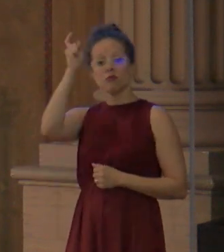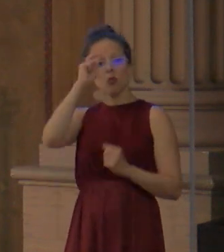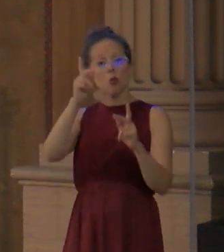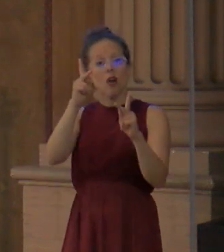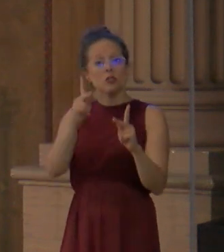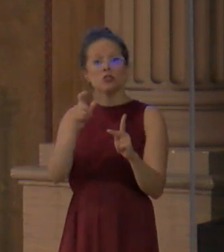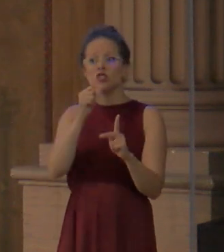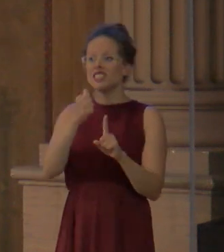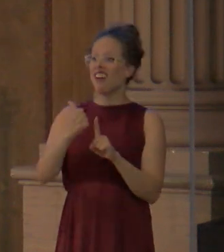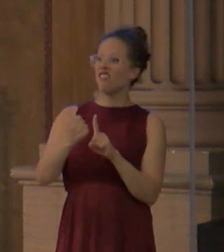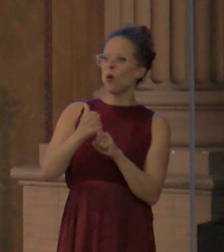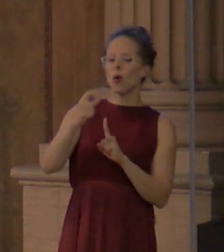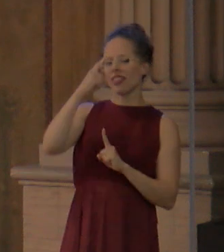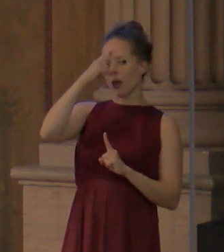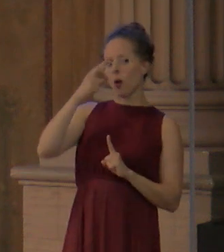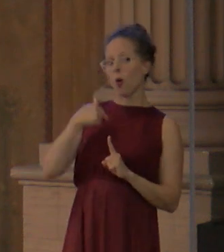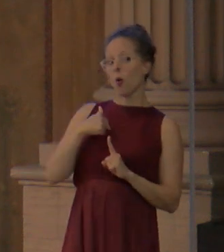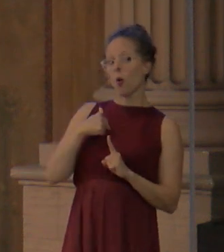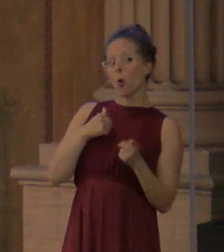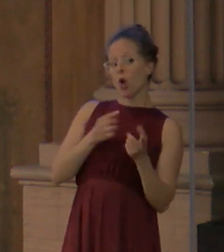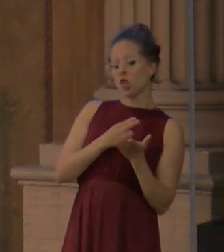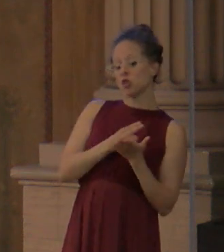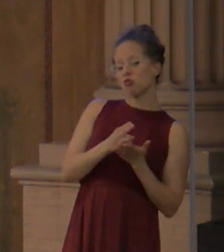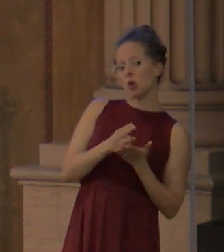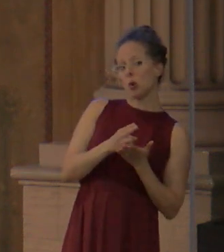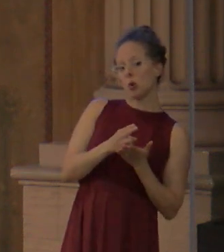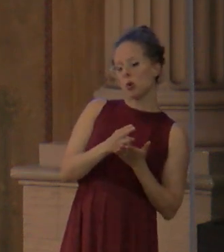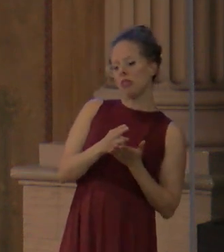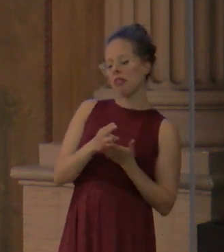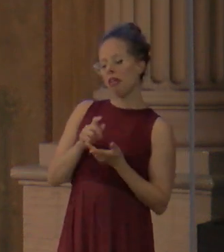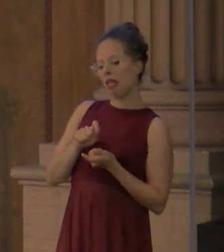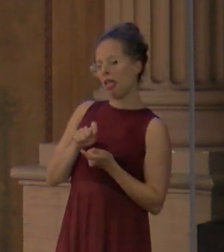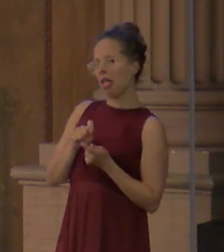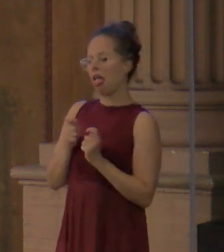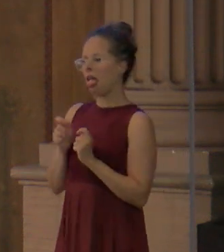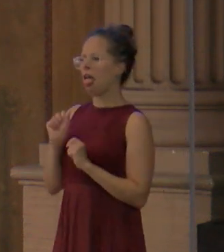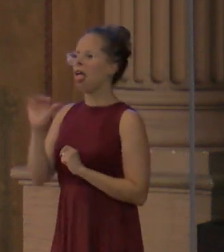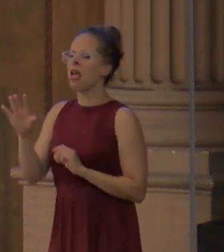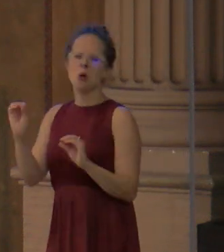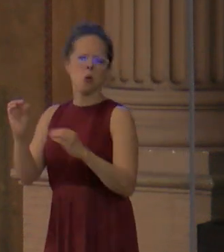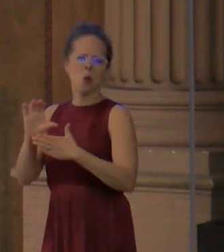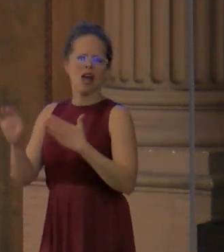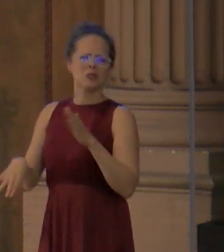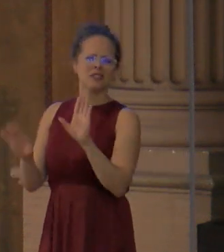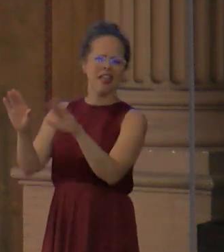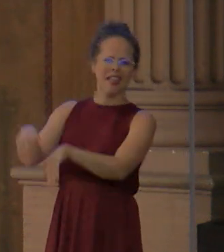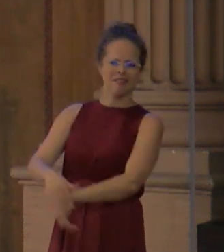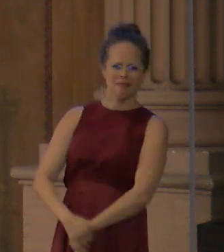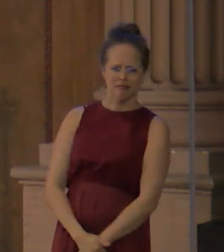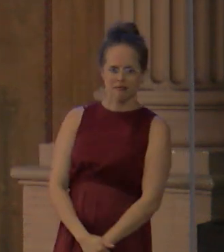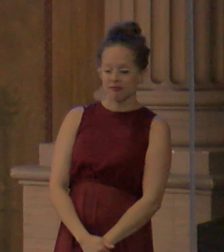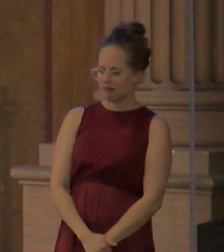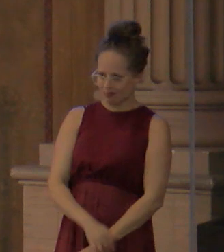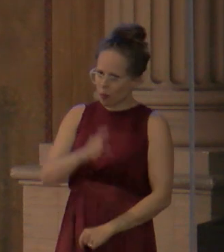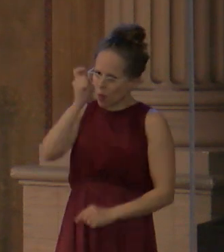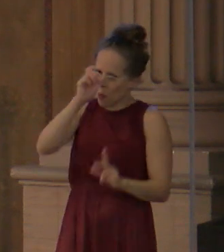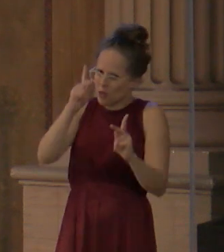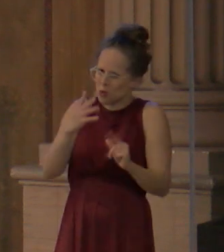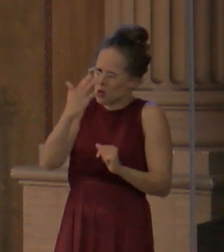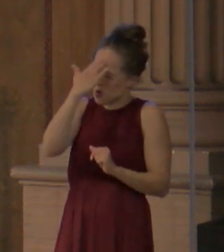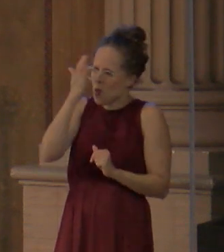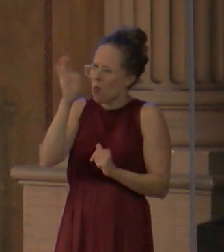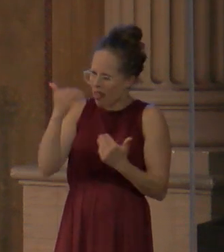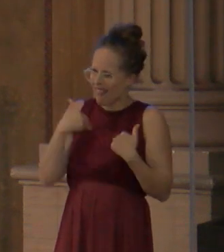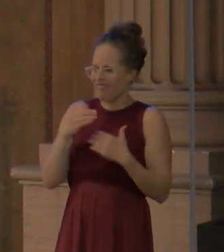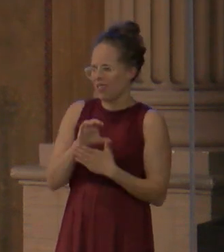into thinking, I can bend the truth a little bit and it won't have any kind of consequence in the future. So again, we'll talk more